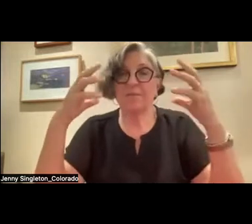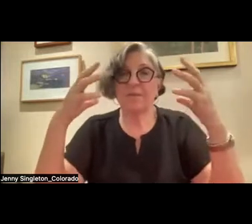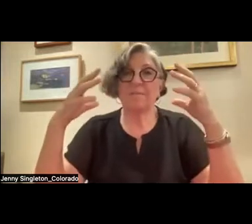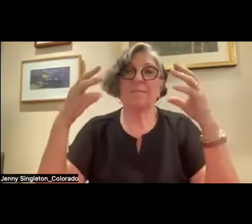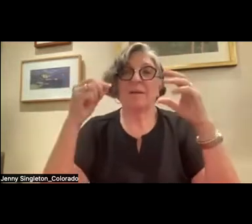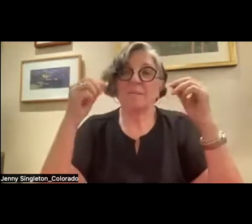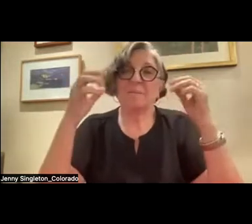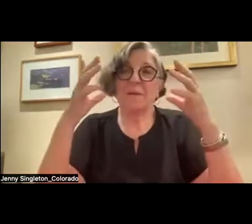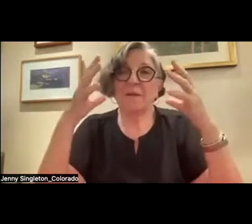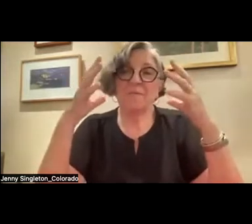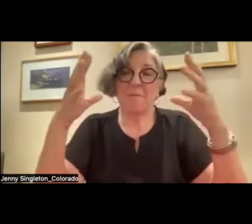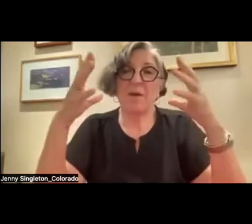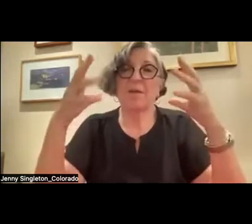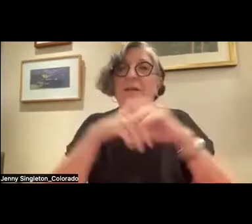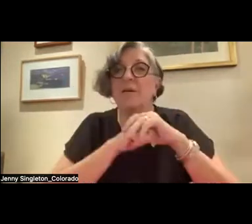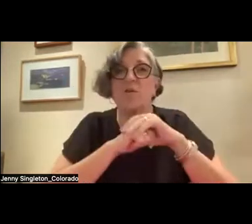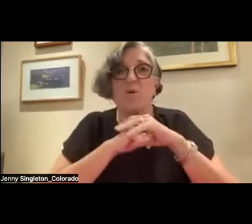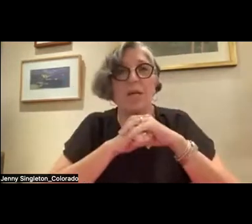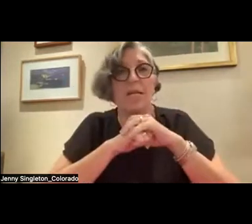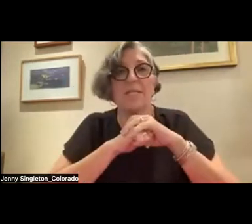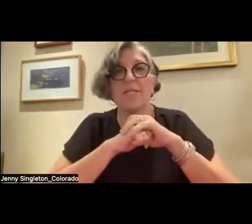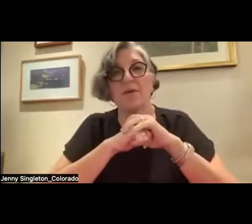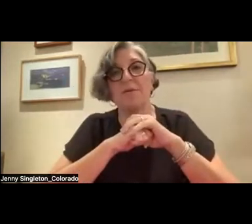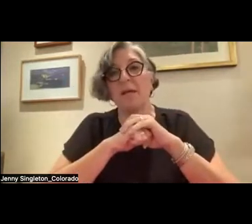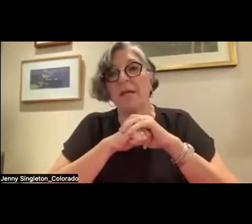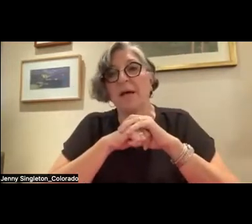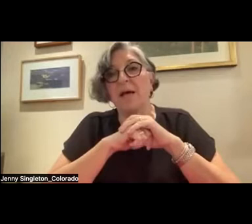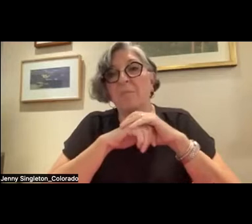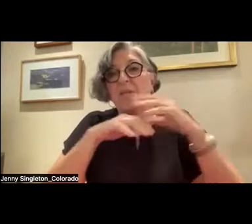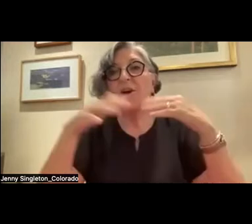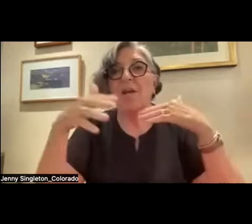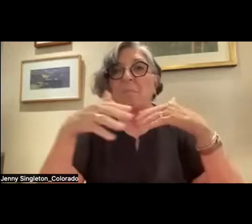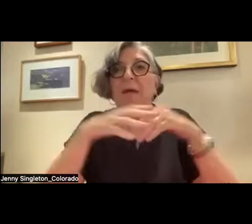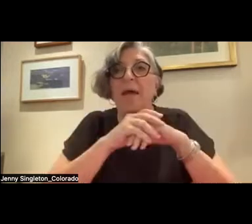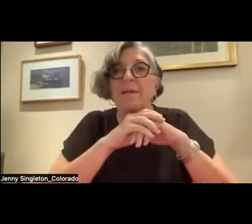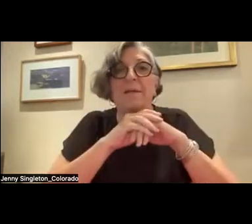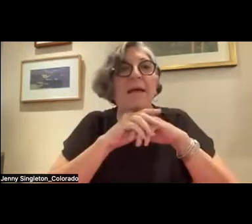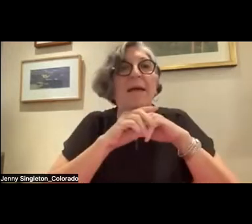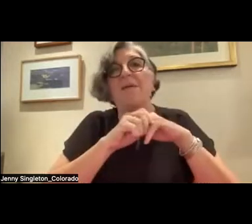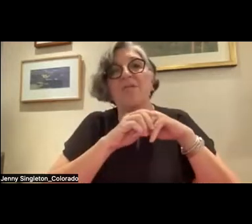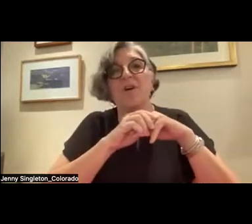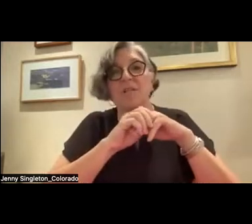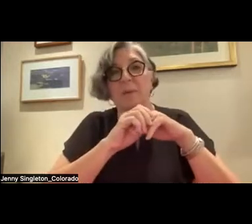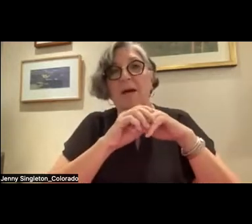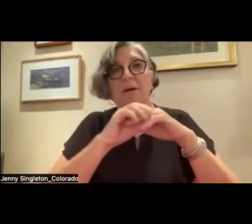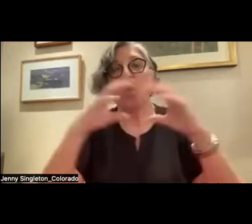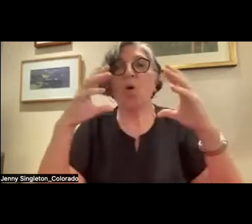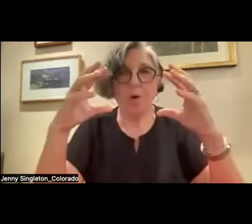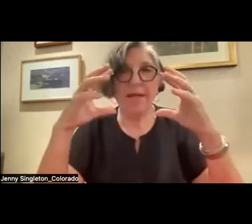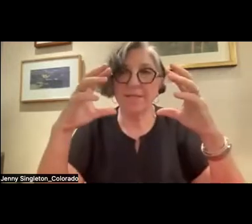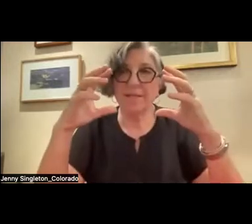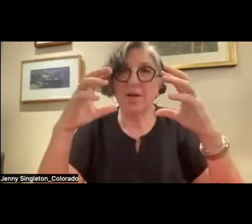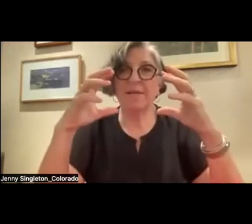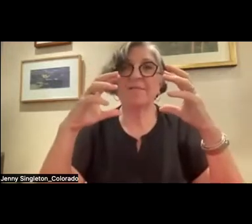lexicon or of American Sign Language organized? So Brentari and Patton have talked about a